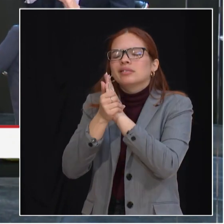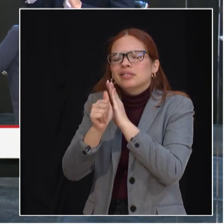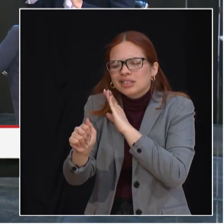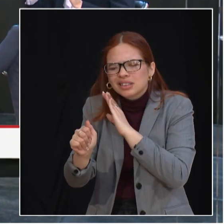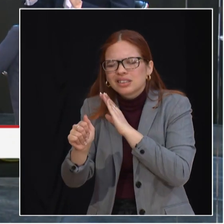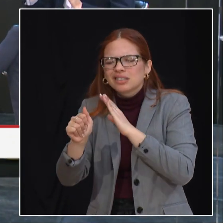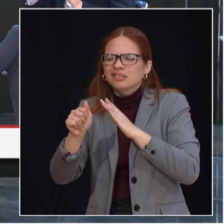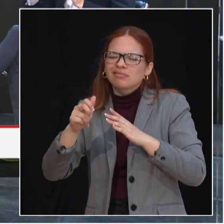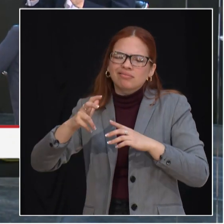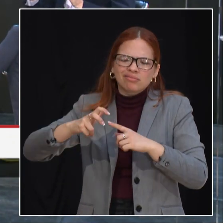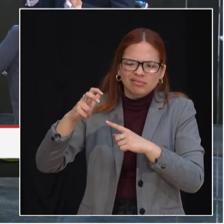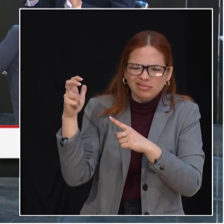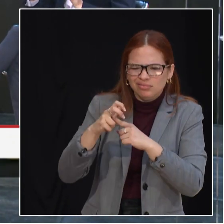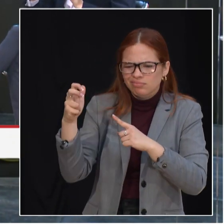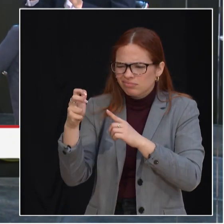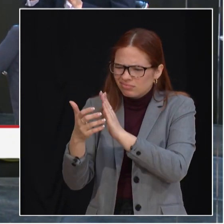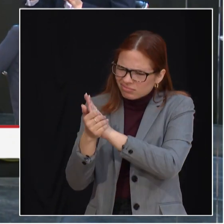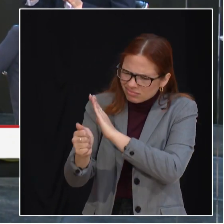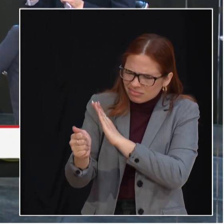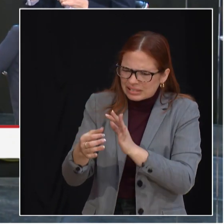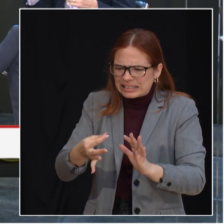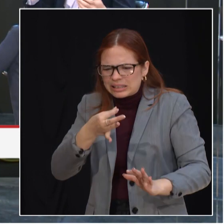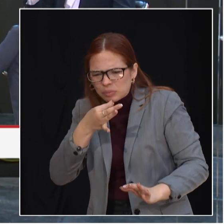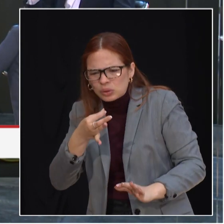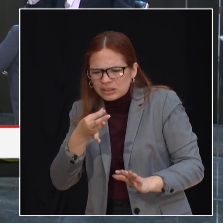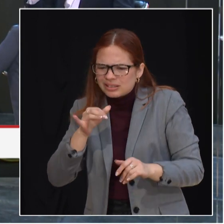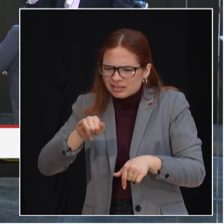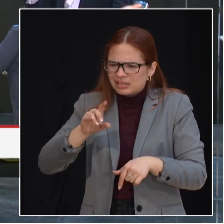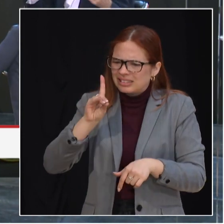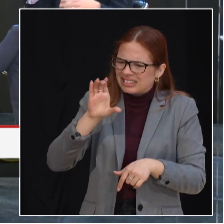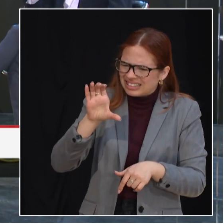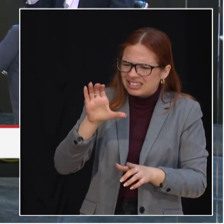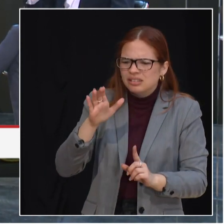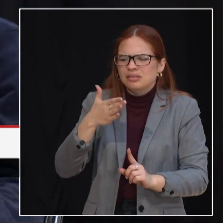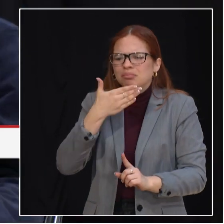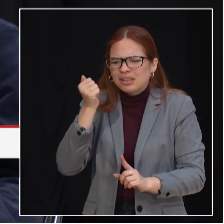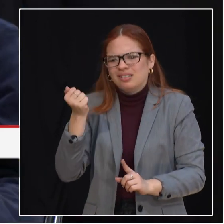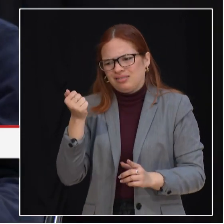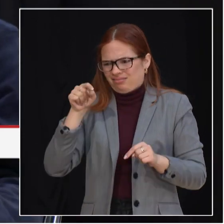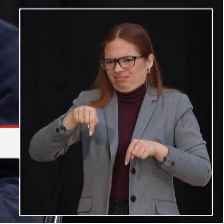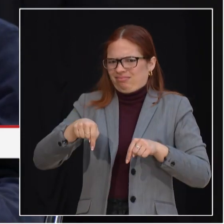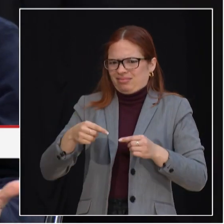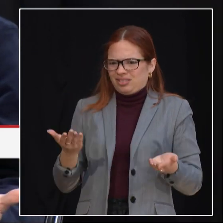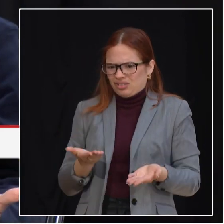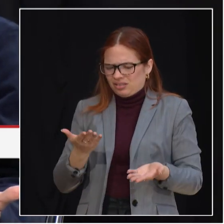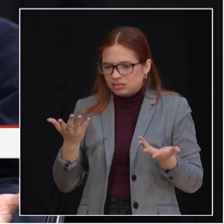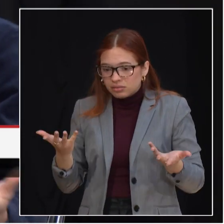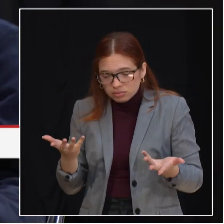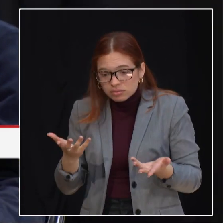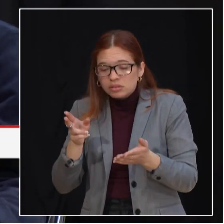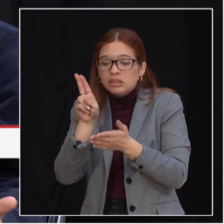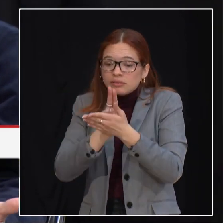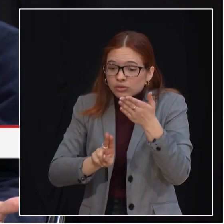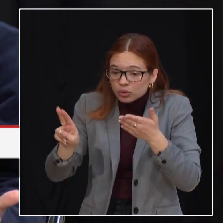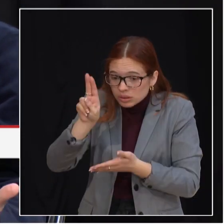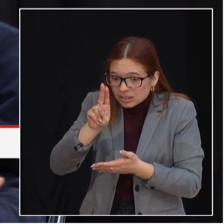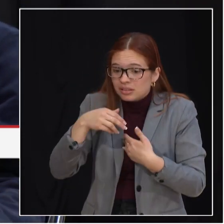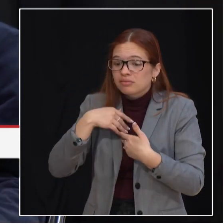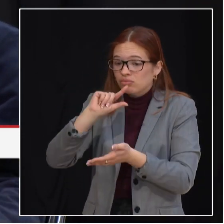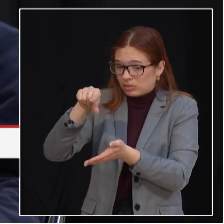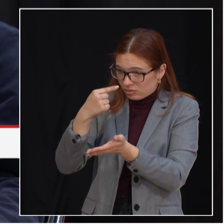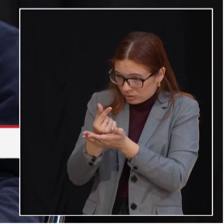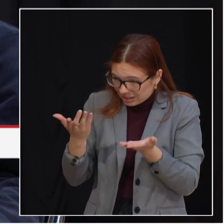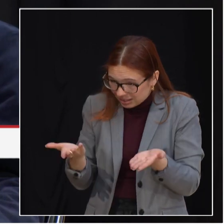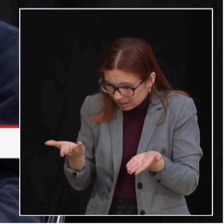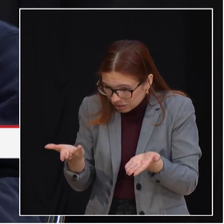city to get the best talent in the country, both coming out of the universities here and then from across the country. People love